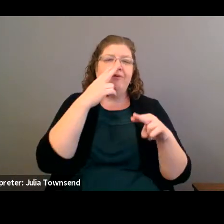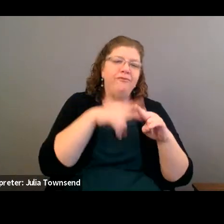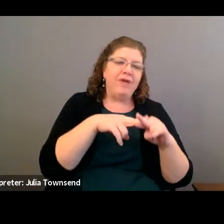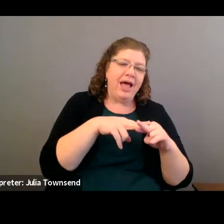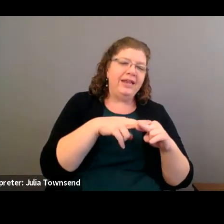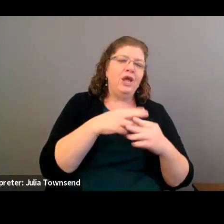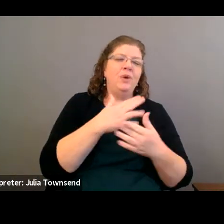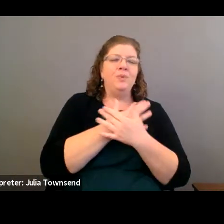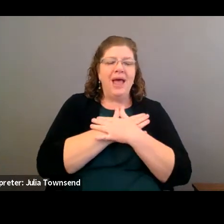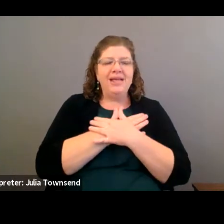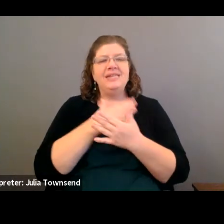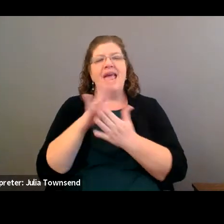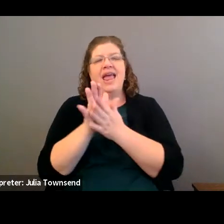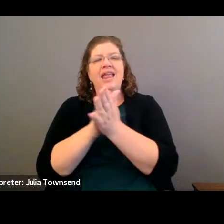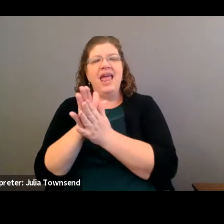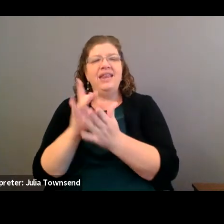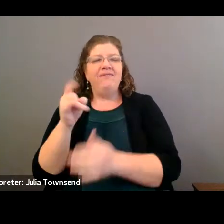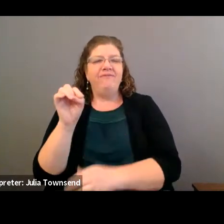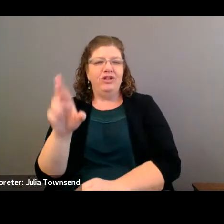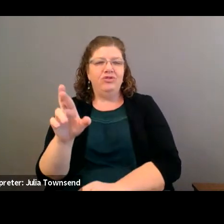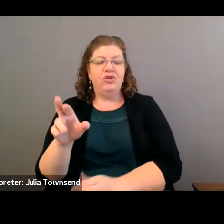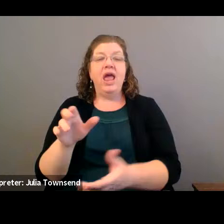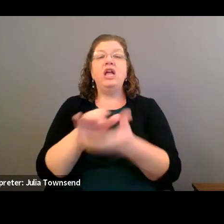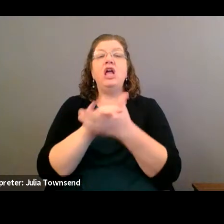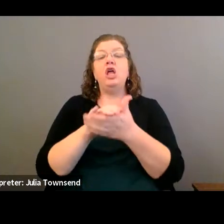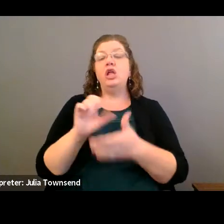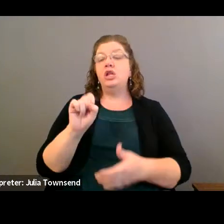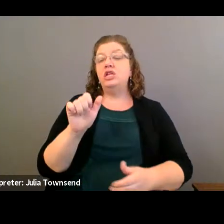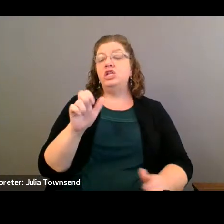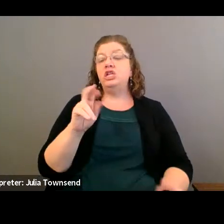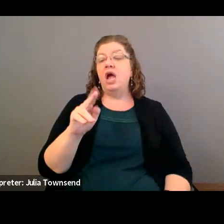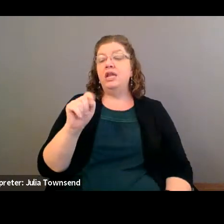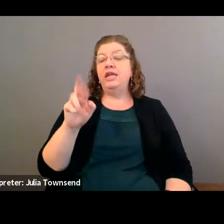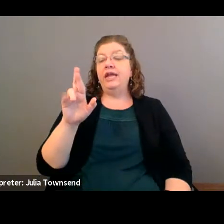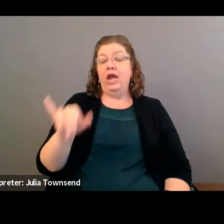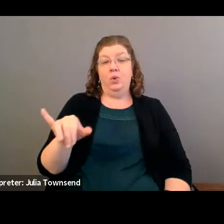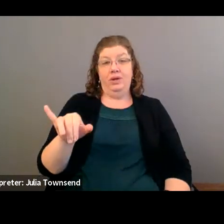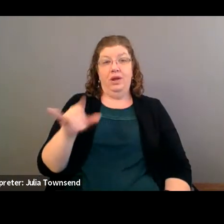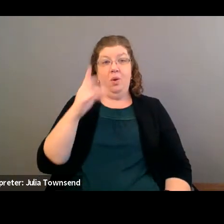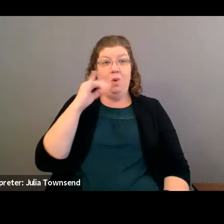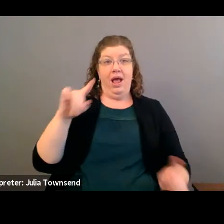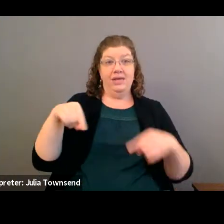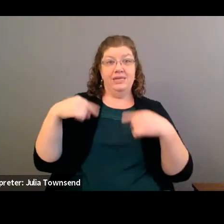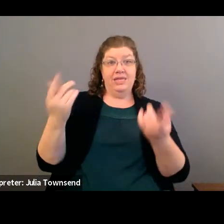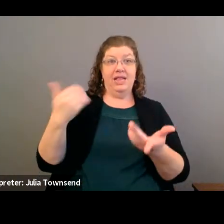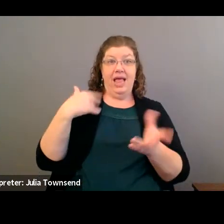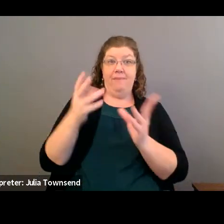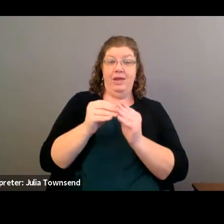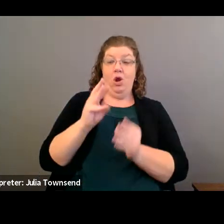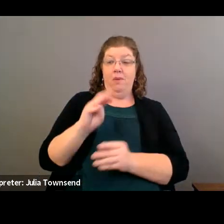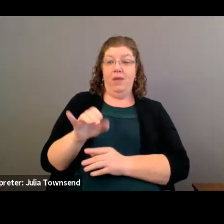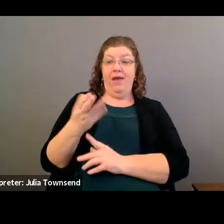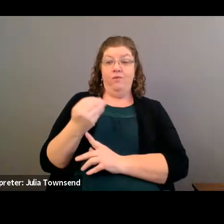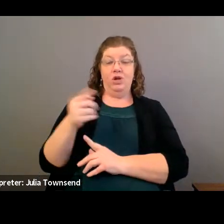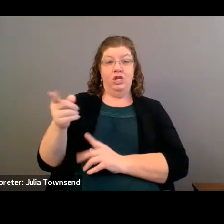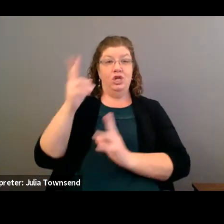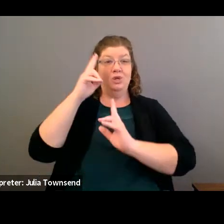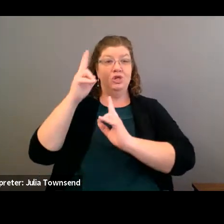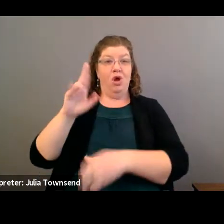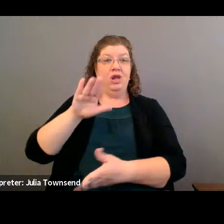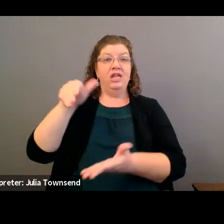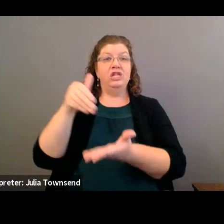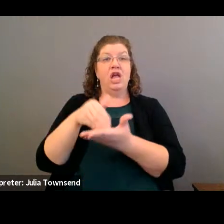And I also wanted to congratulate Sean Carey since our last meeting, because on May 14th, she was honored as the Central